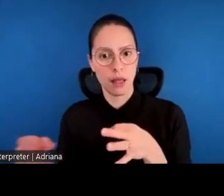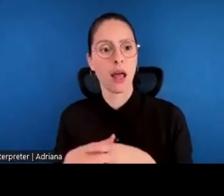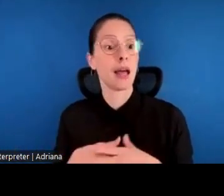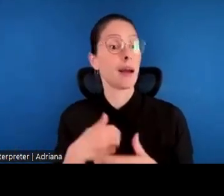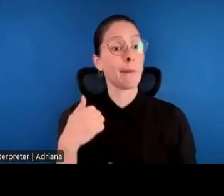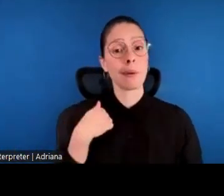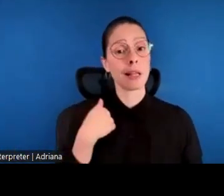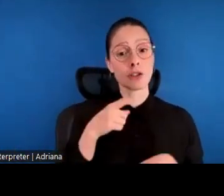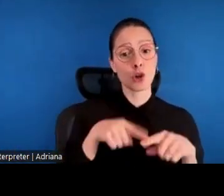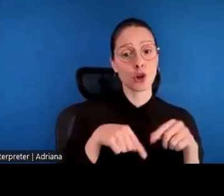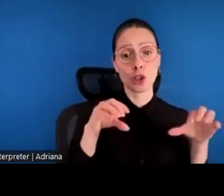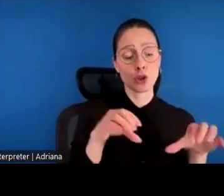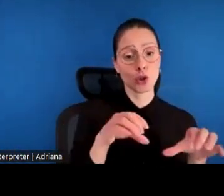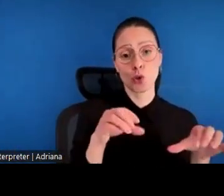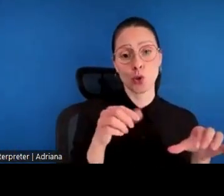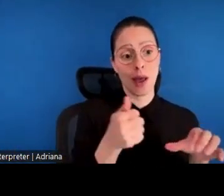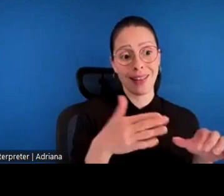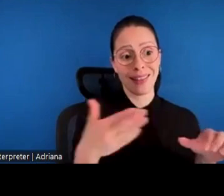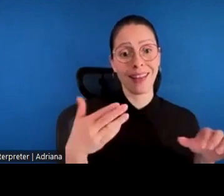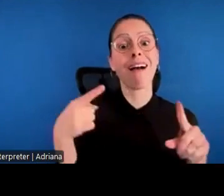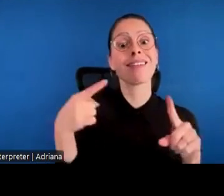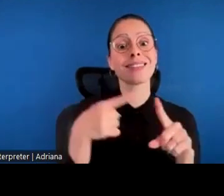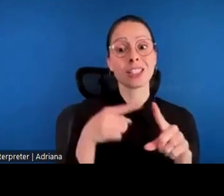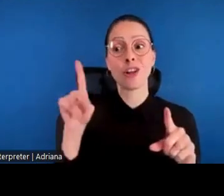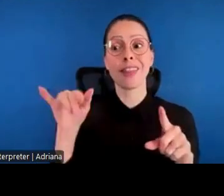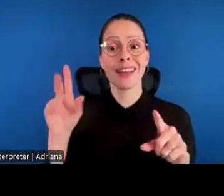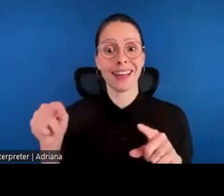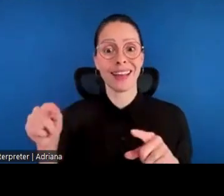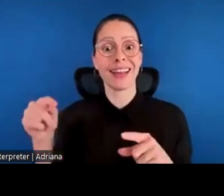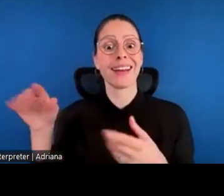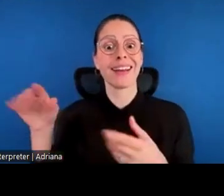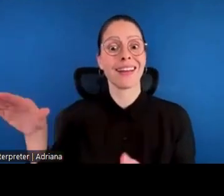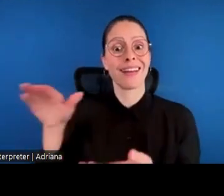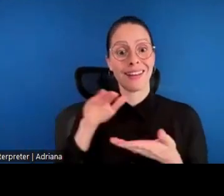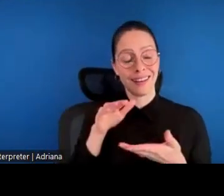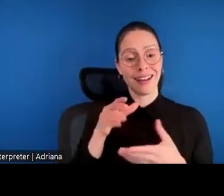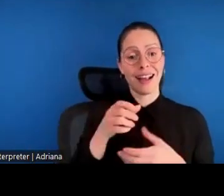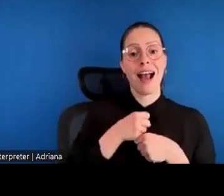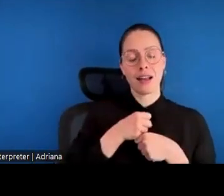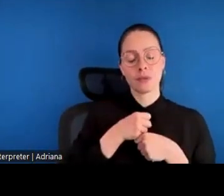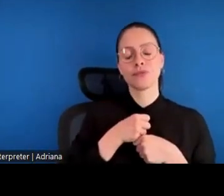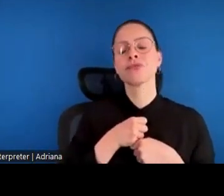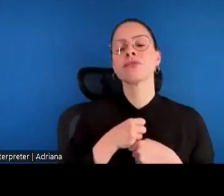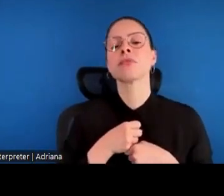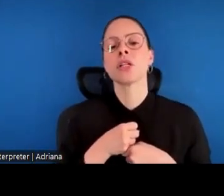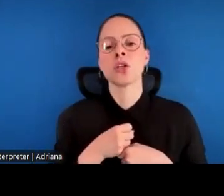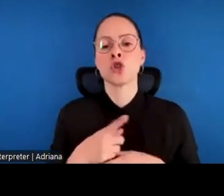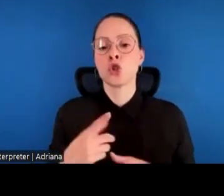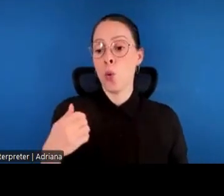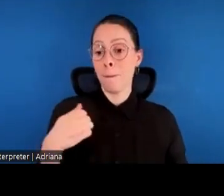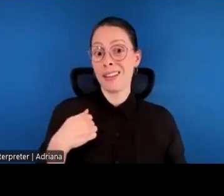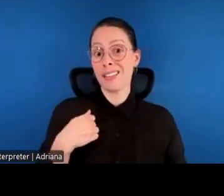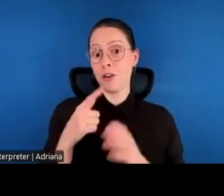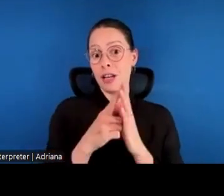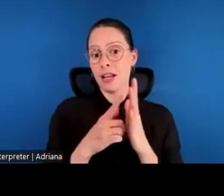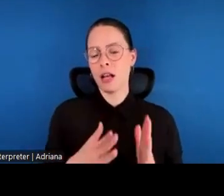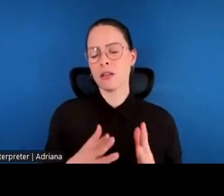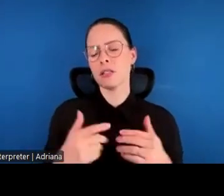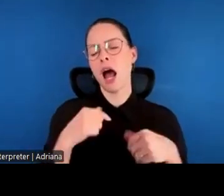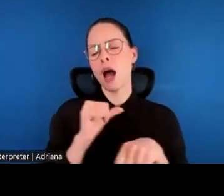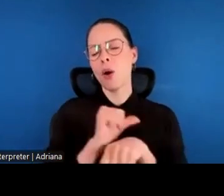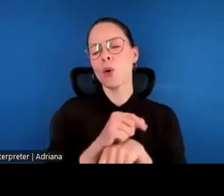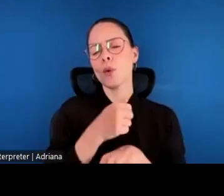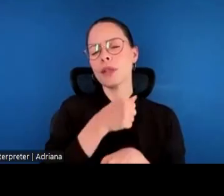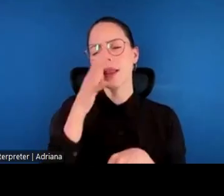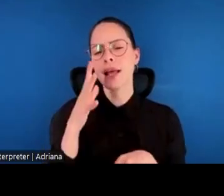anything until the kit got back. So as a victims counsel, I worked with the Alaska State Trooper,